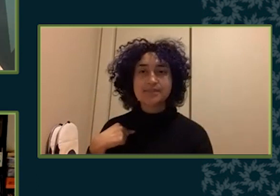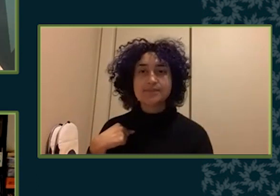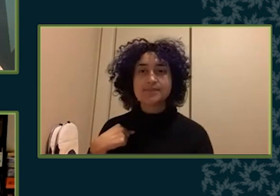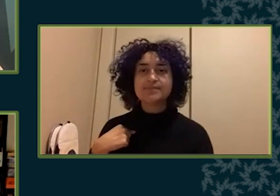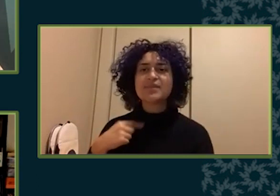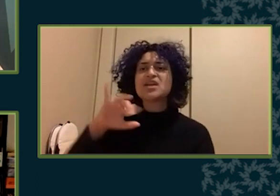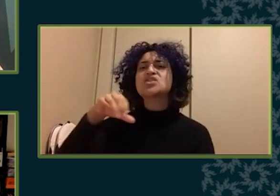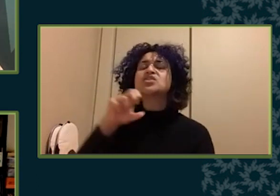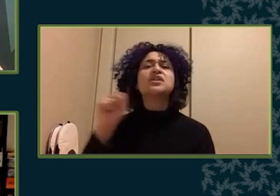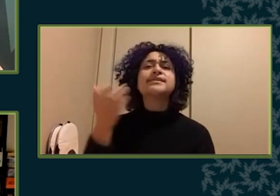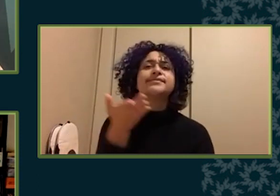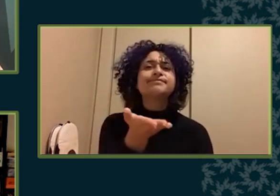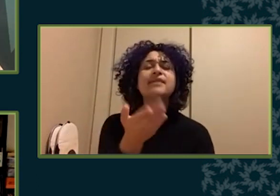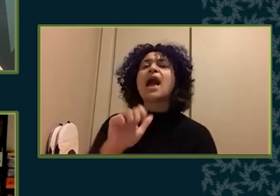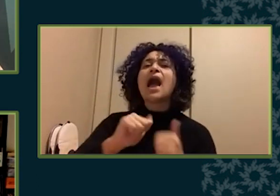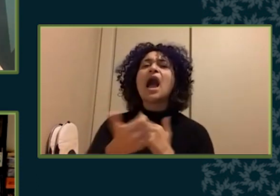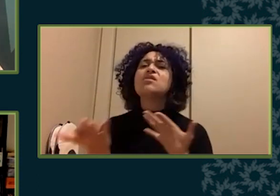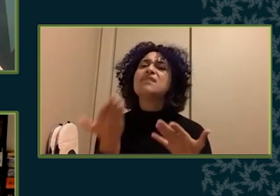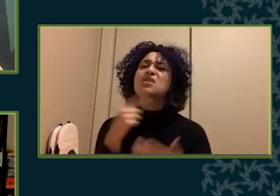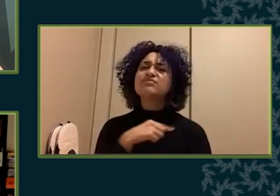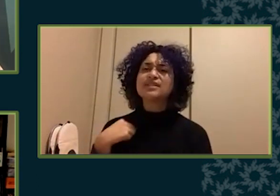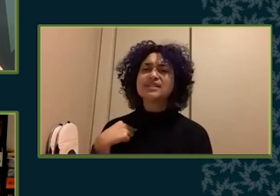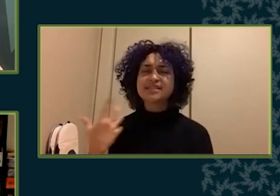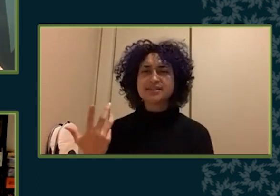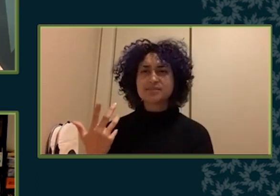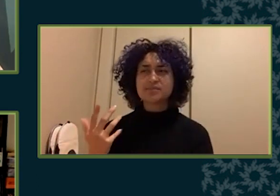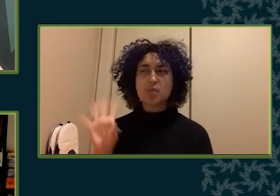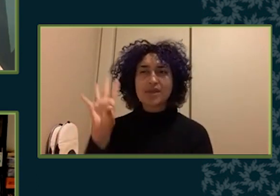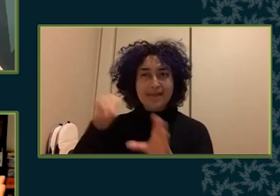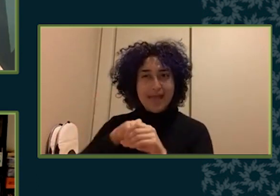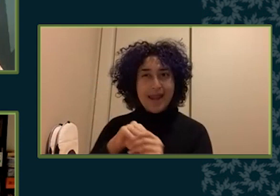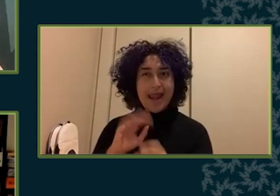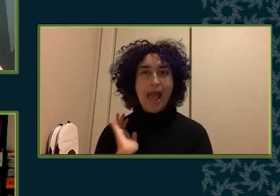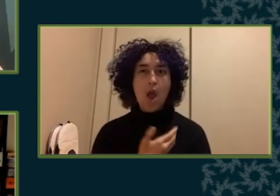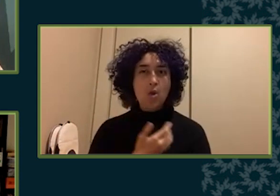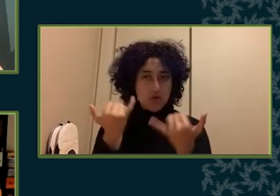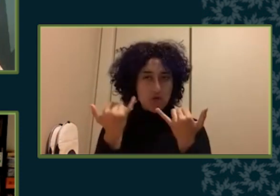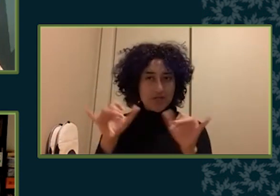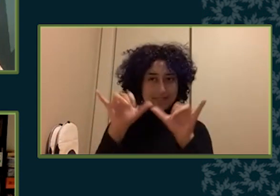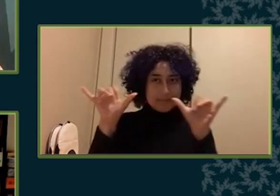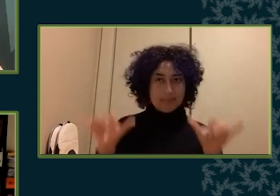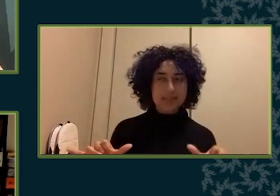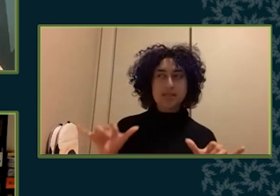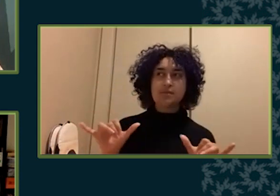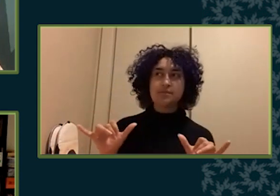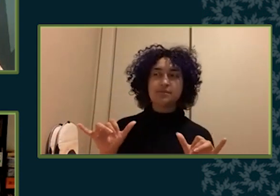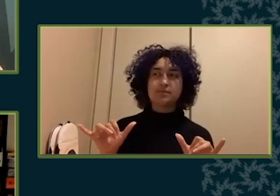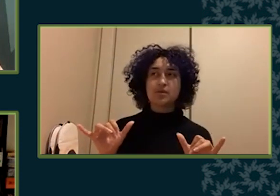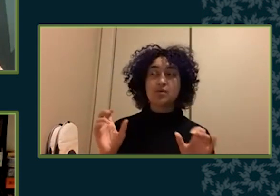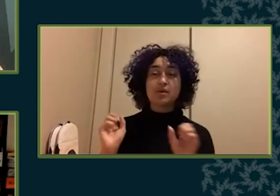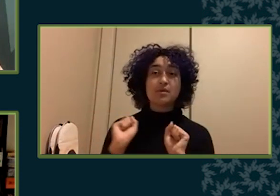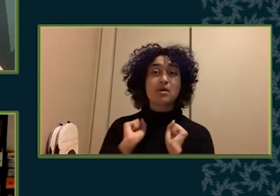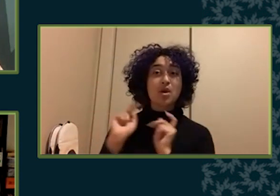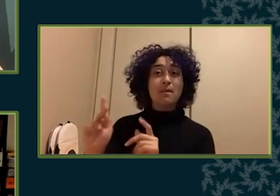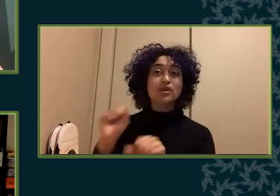Jess, how might we, within our current system, we go back to work later today,